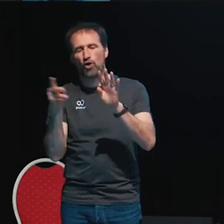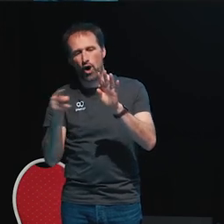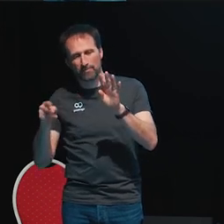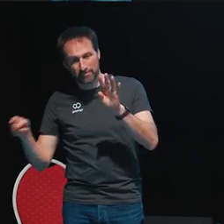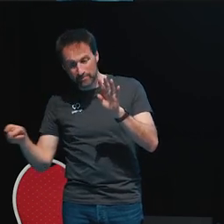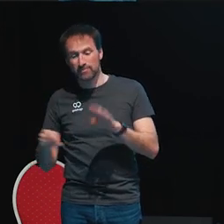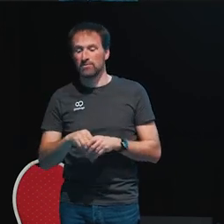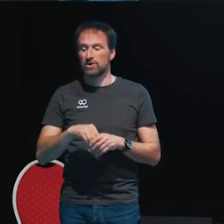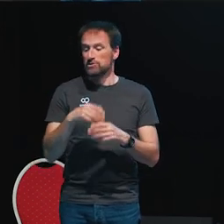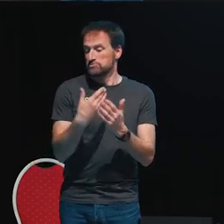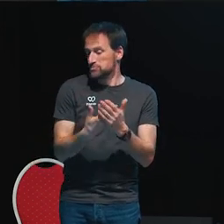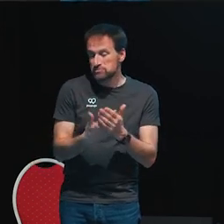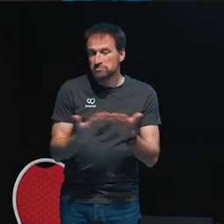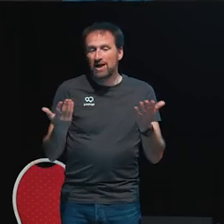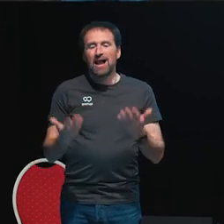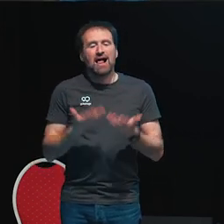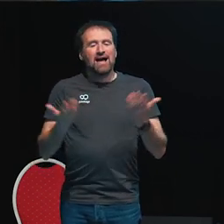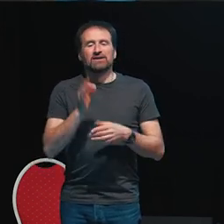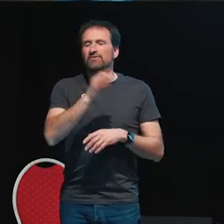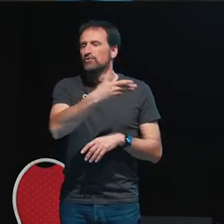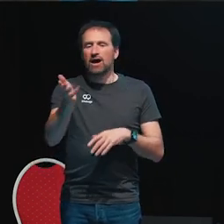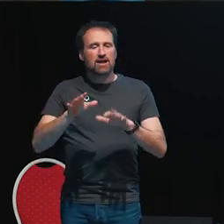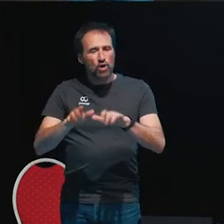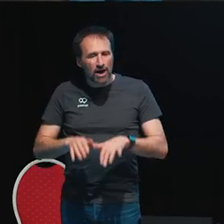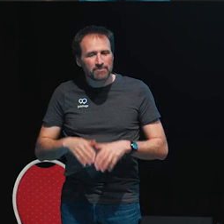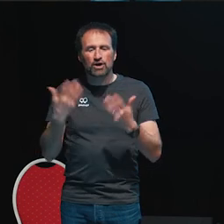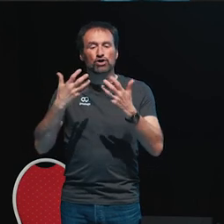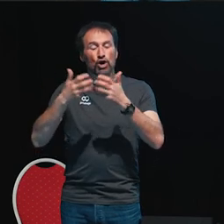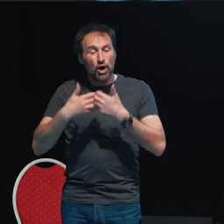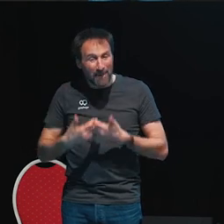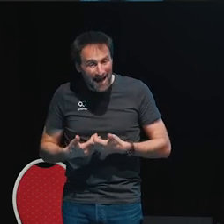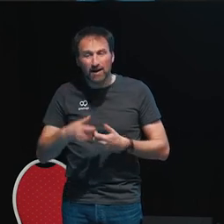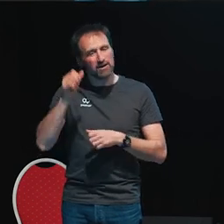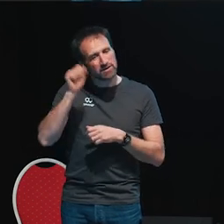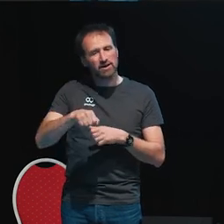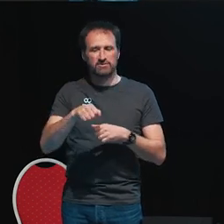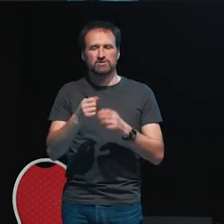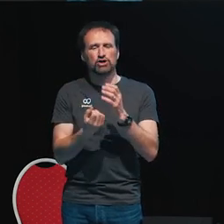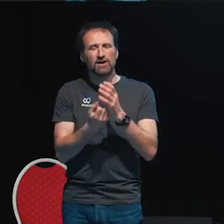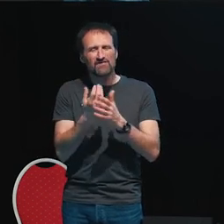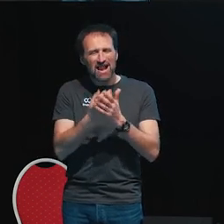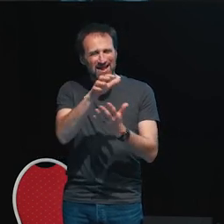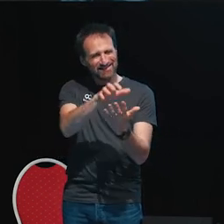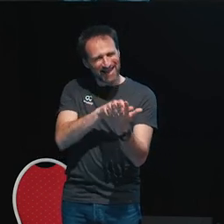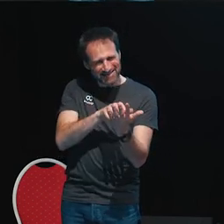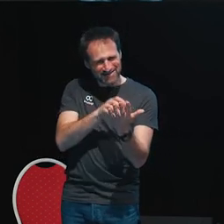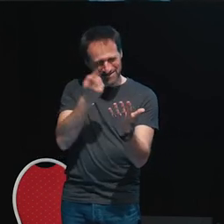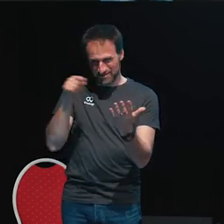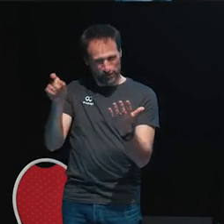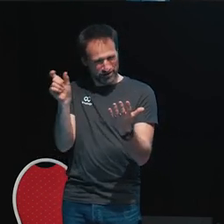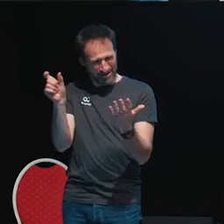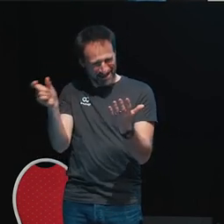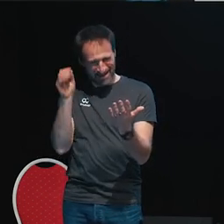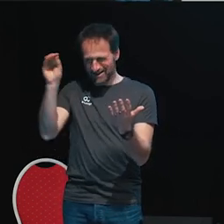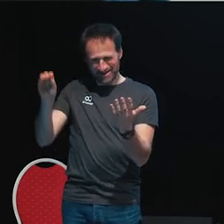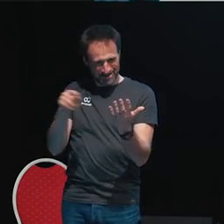easy for any sort of programmer or compiler to walk the source text of the file that's been written. And